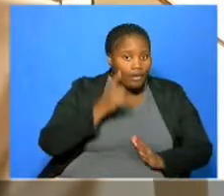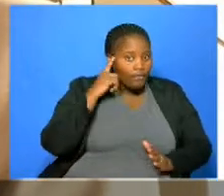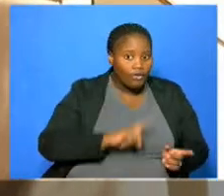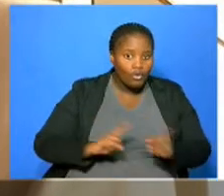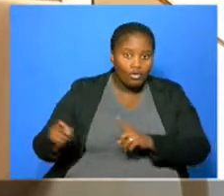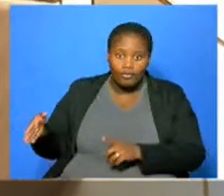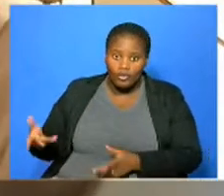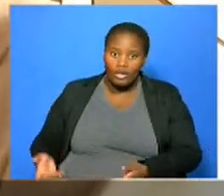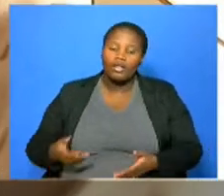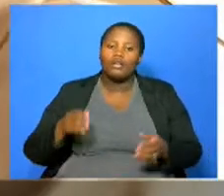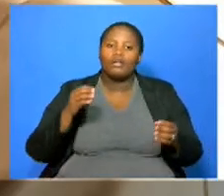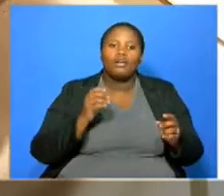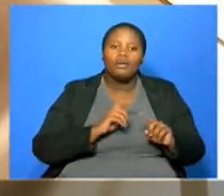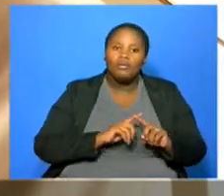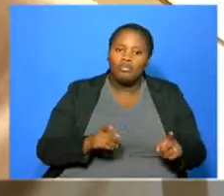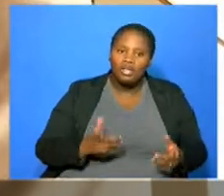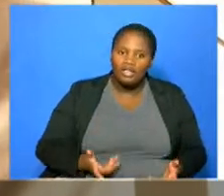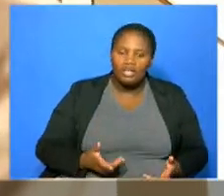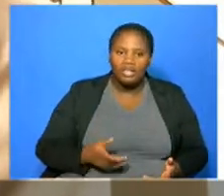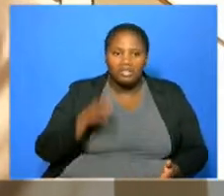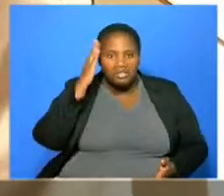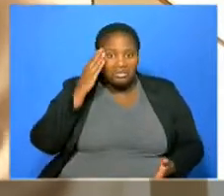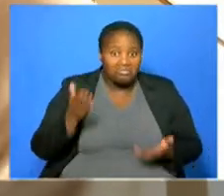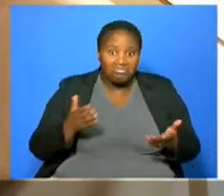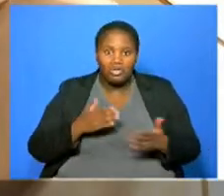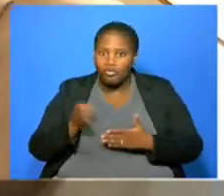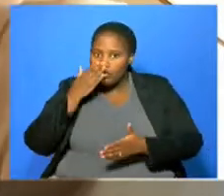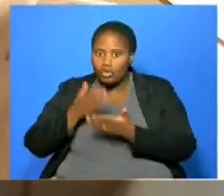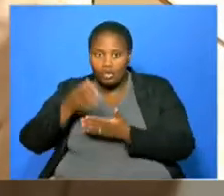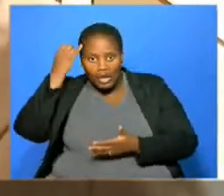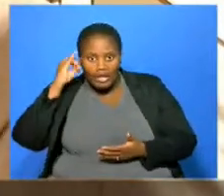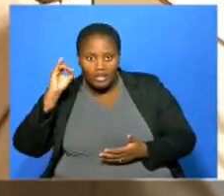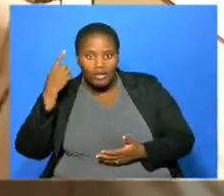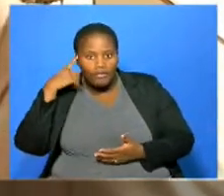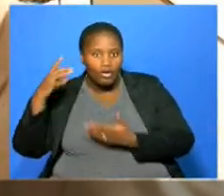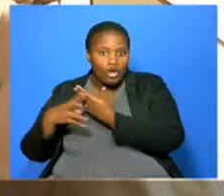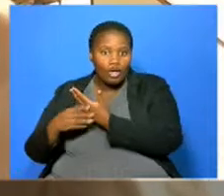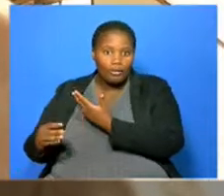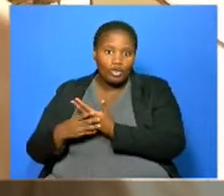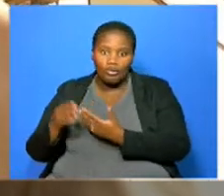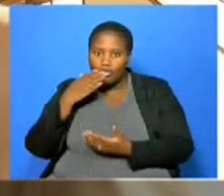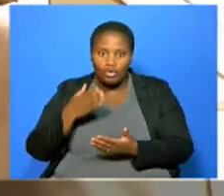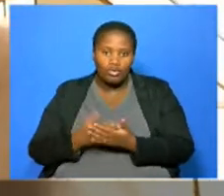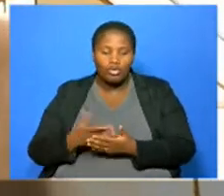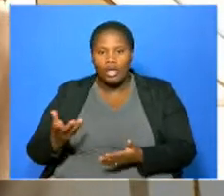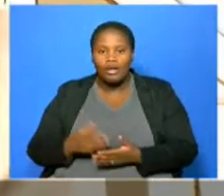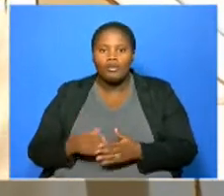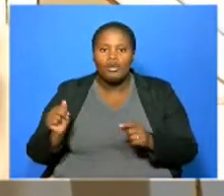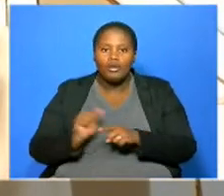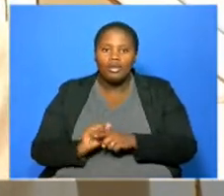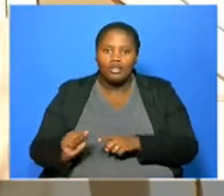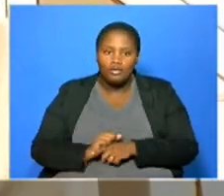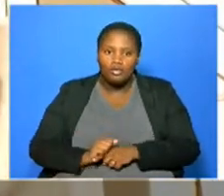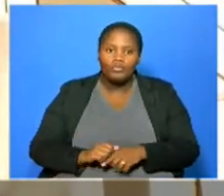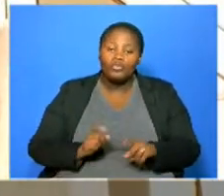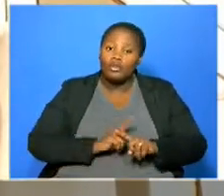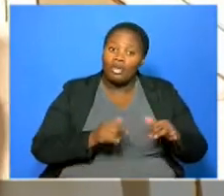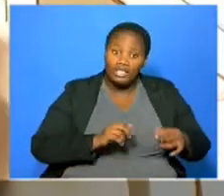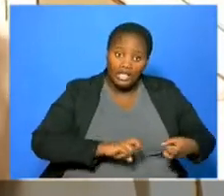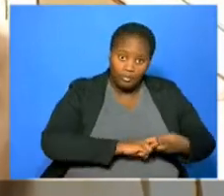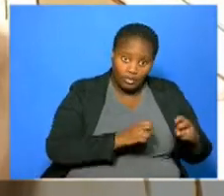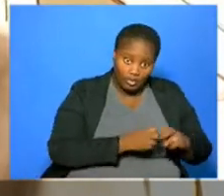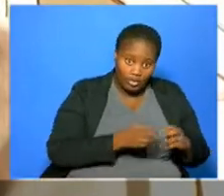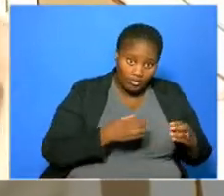tsoka ga gateng mme ke tsela gore bonke tsa ga o tsa botsipa ka go gateng pele ka taka ba apply ka go rona yo ra bona gore di go